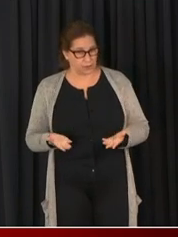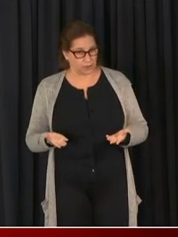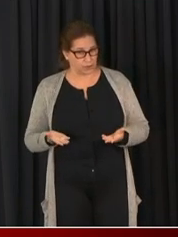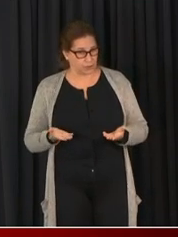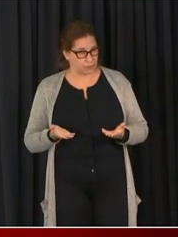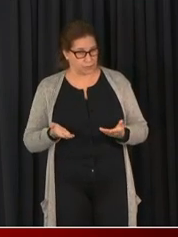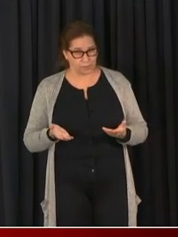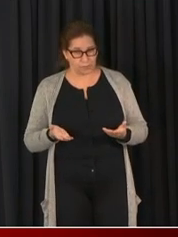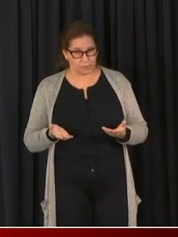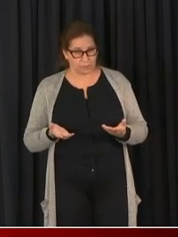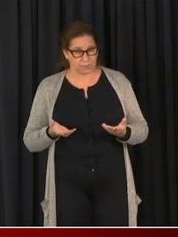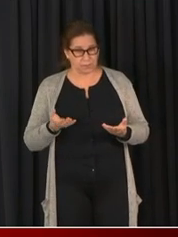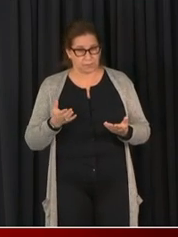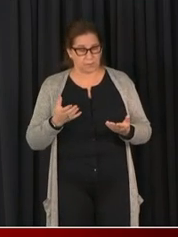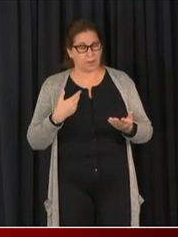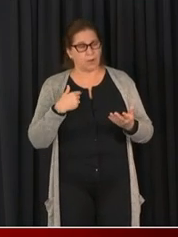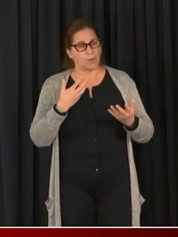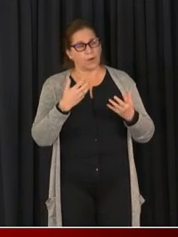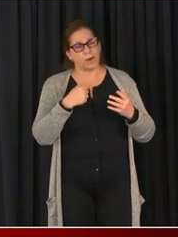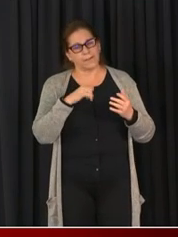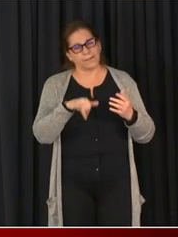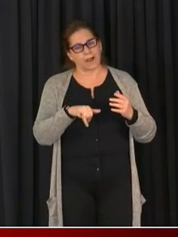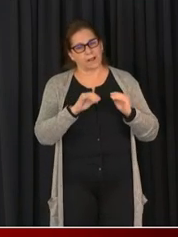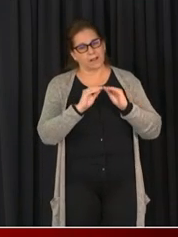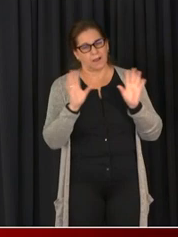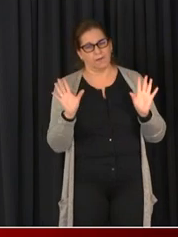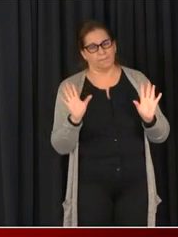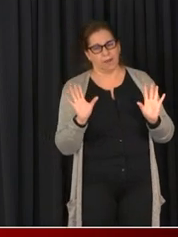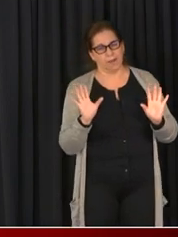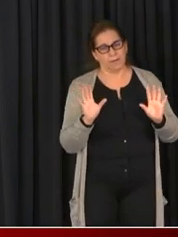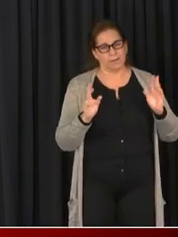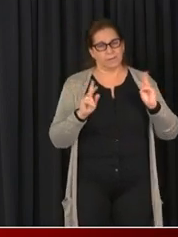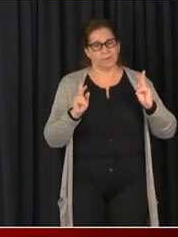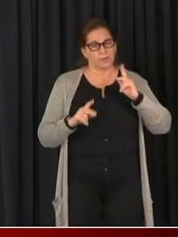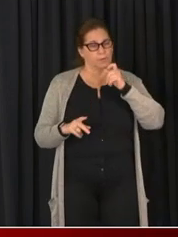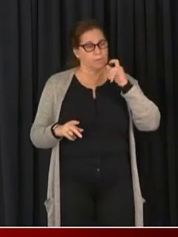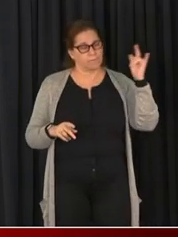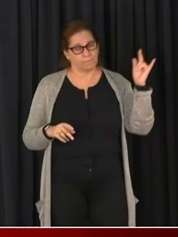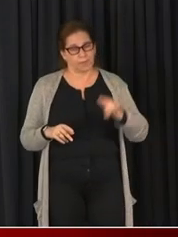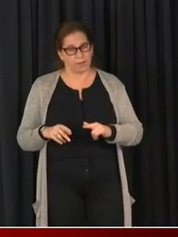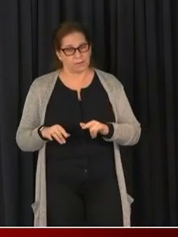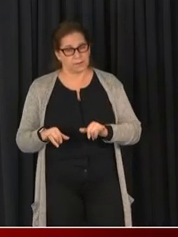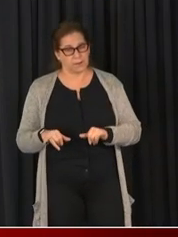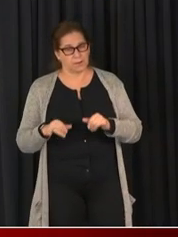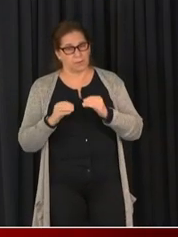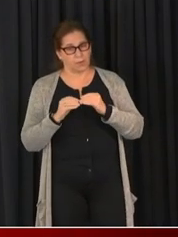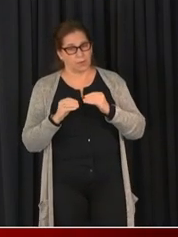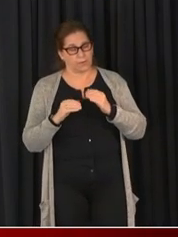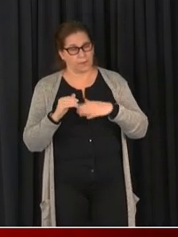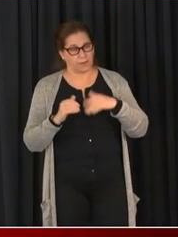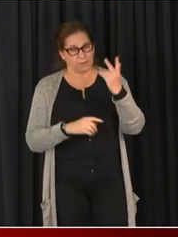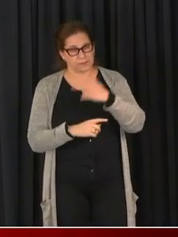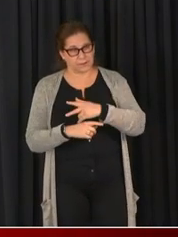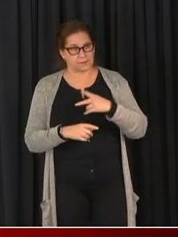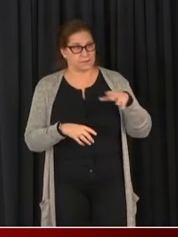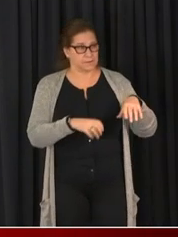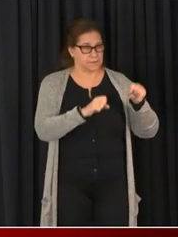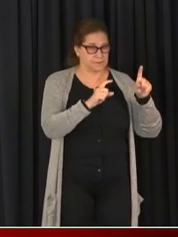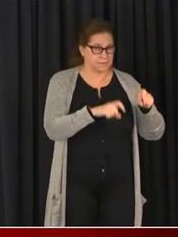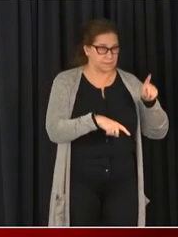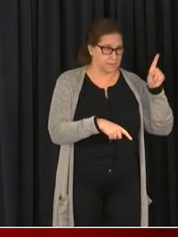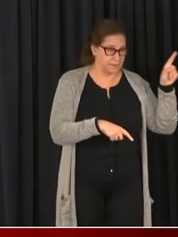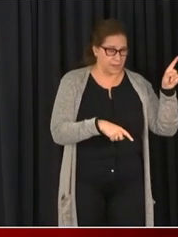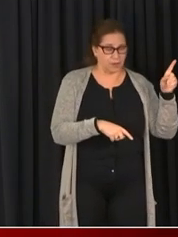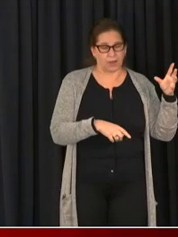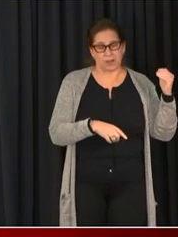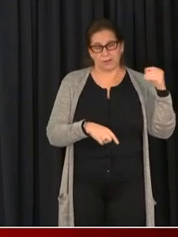provide? And and I want to just clarify, if somebody's coming in for more than 3 days, you want them to test before they leave their home